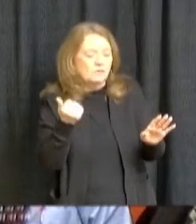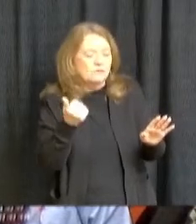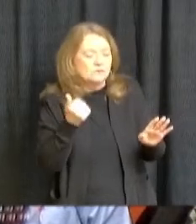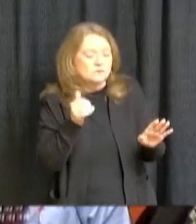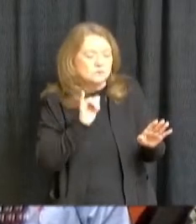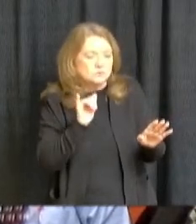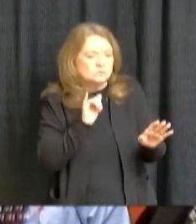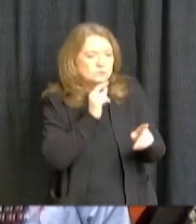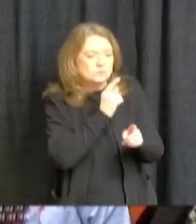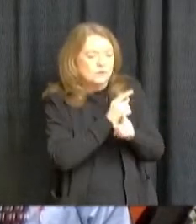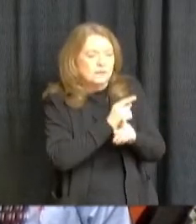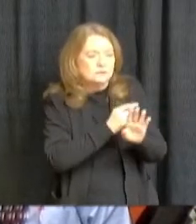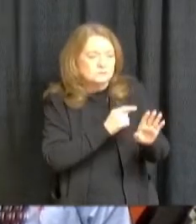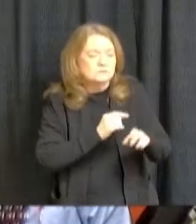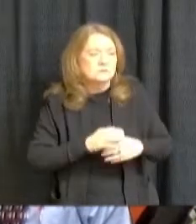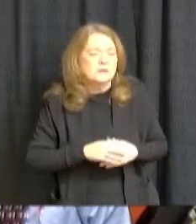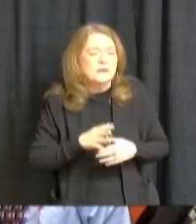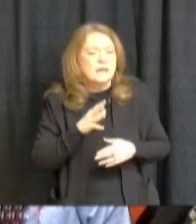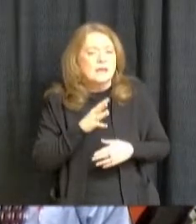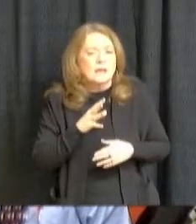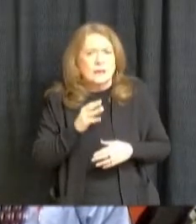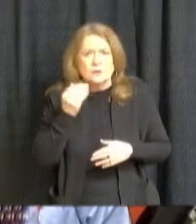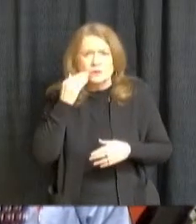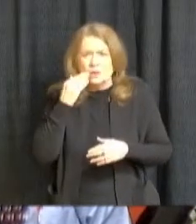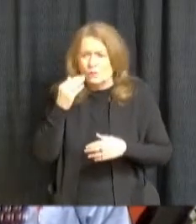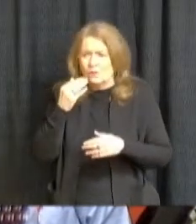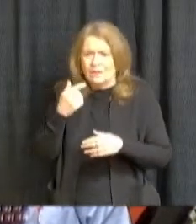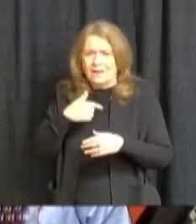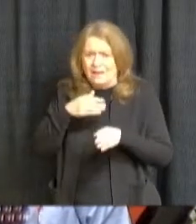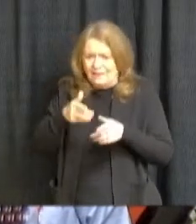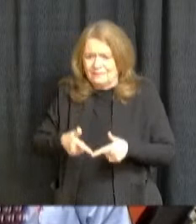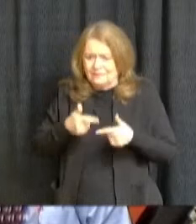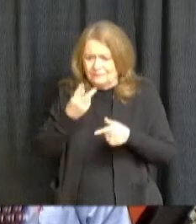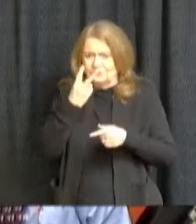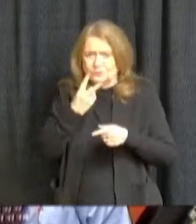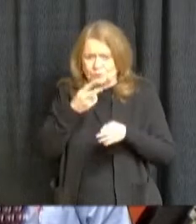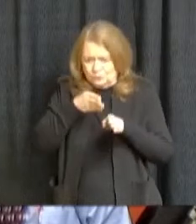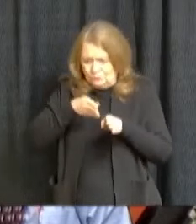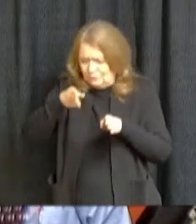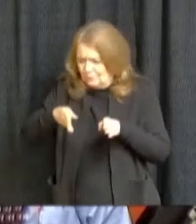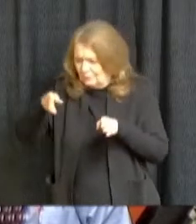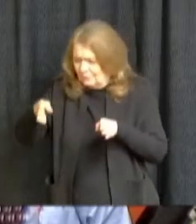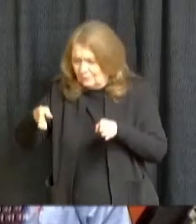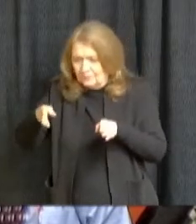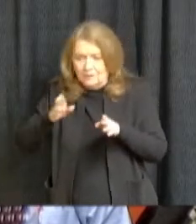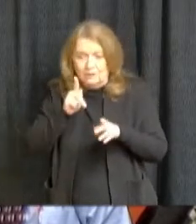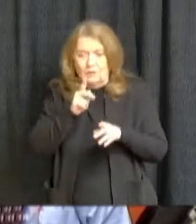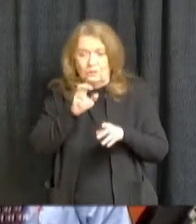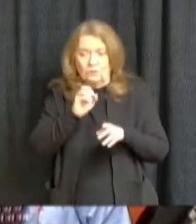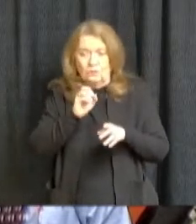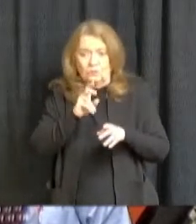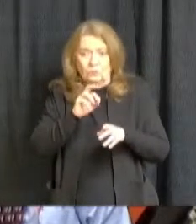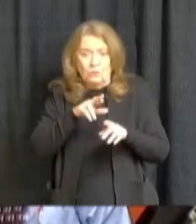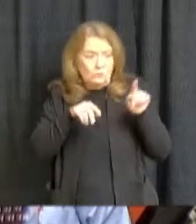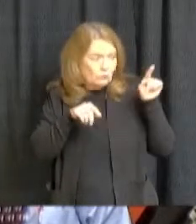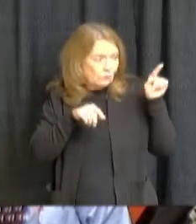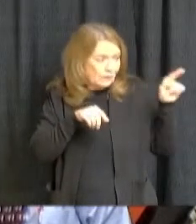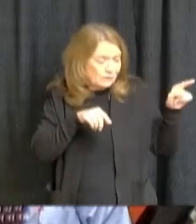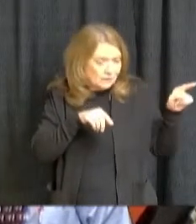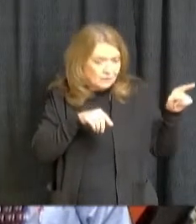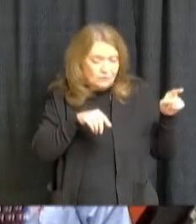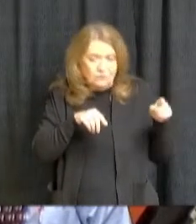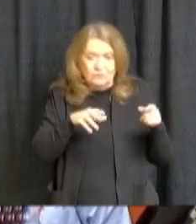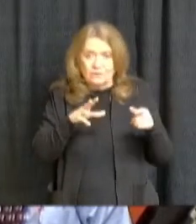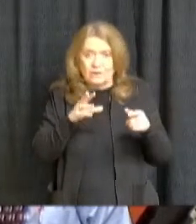well. right. So I know. And, it's 2 doors down from me. It gets, I mean, I've got Kroger across the street now, which I have, of